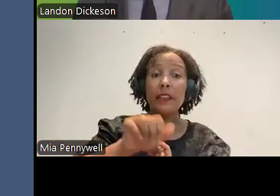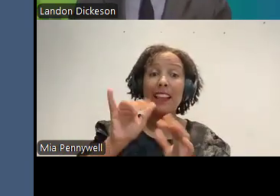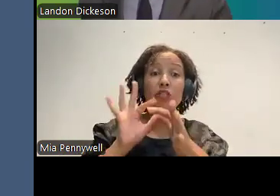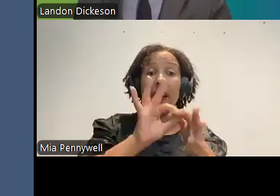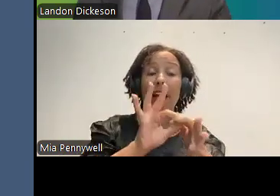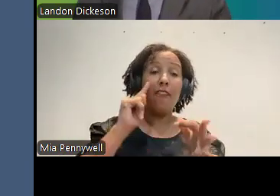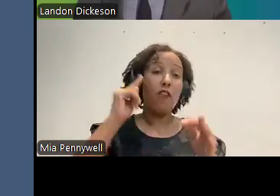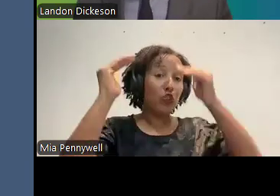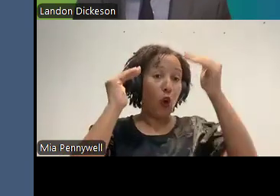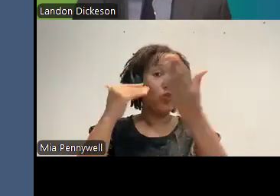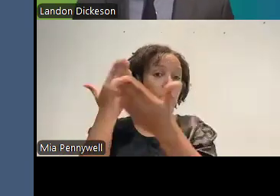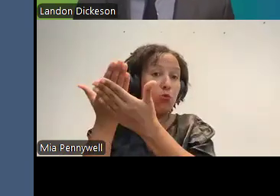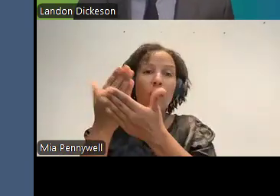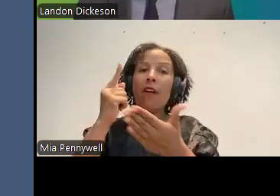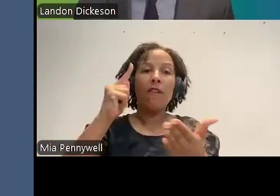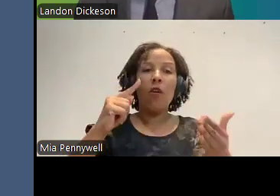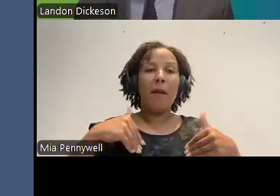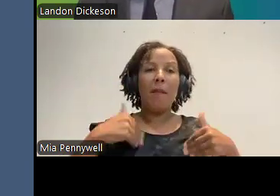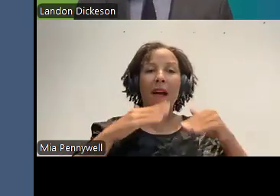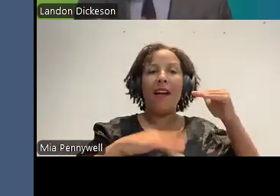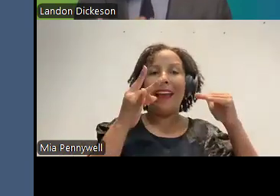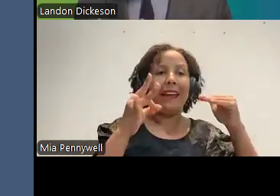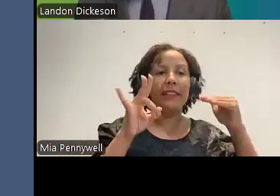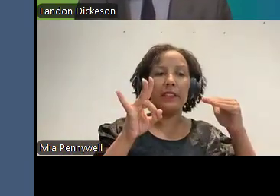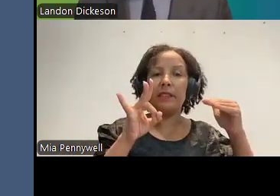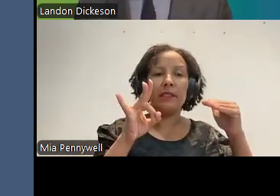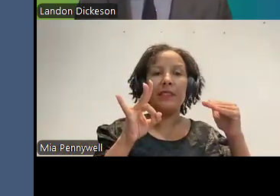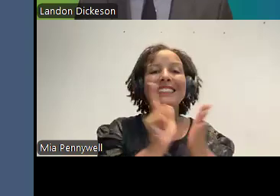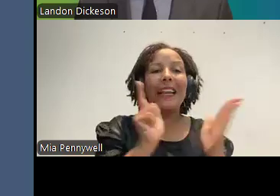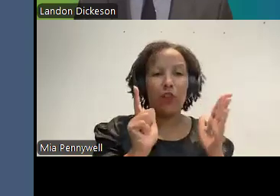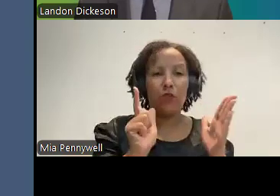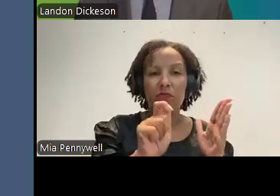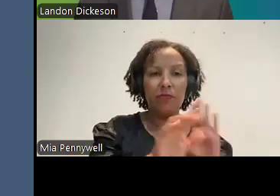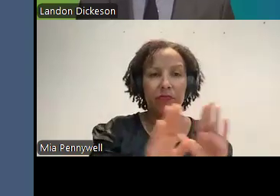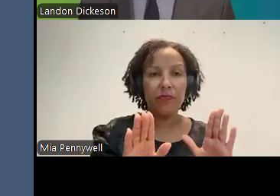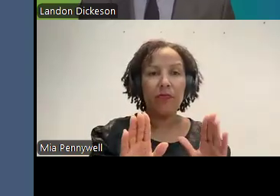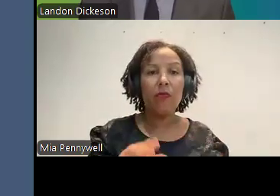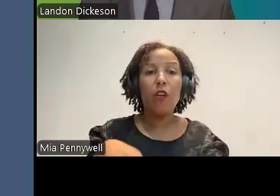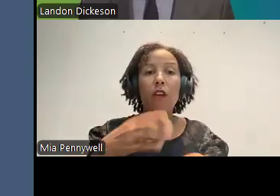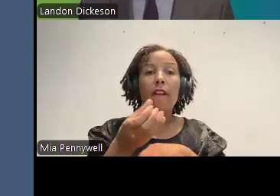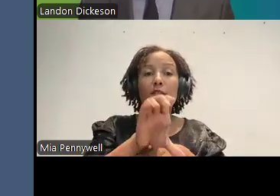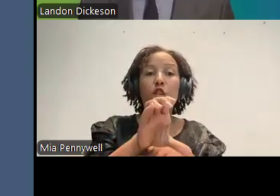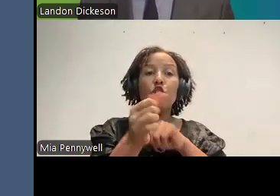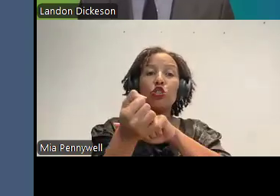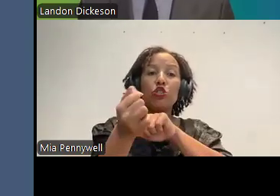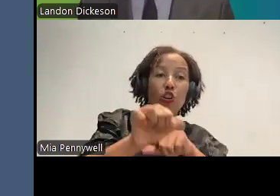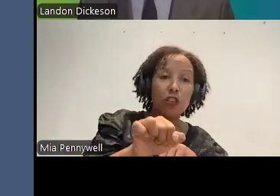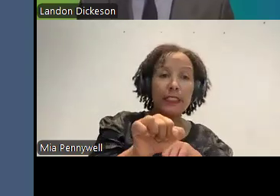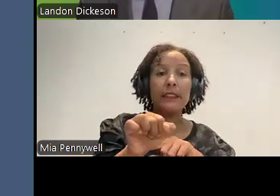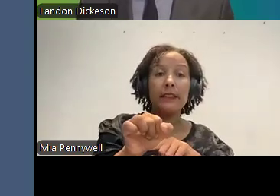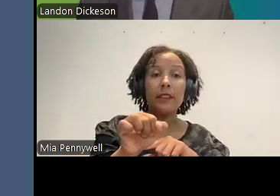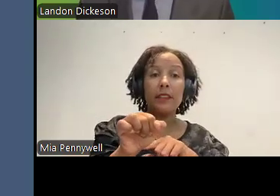up for minors. So force, fraud, or coercion can look very different across